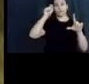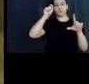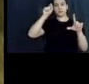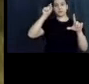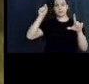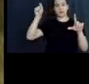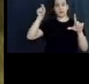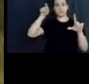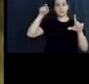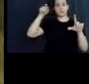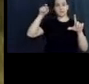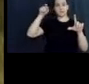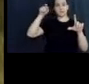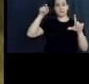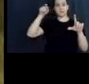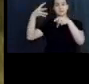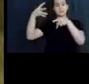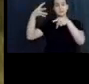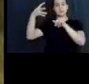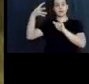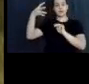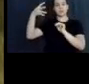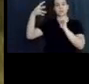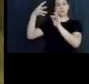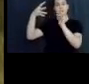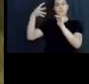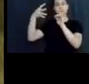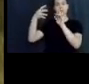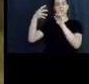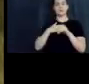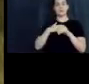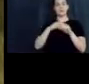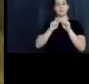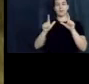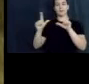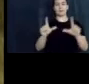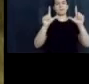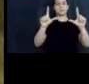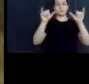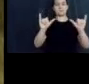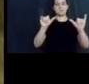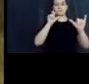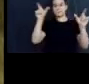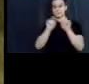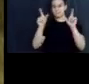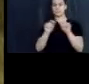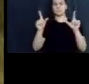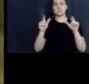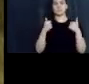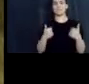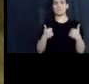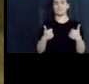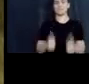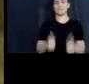should be 3 dots, and you can click that and choose the option to pin. And then my video will stay big.